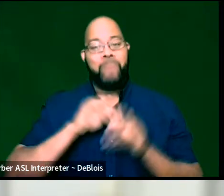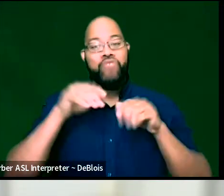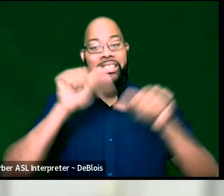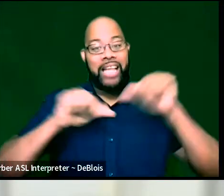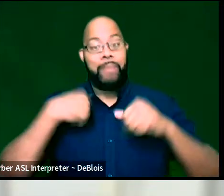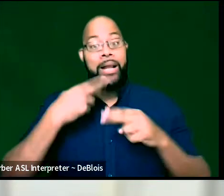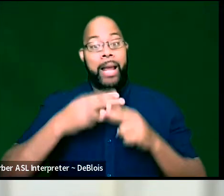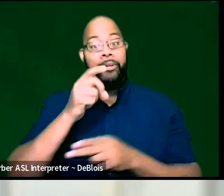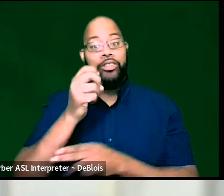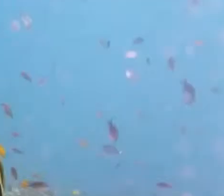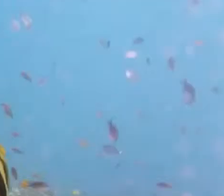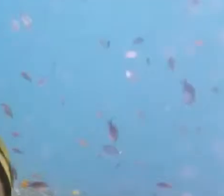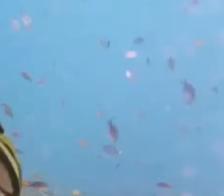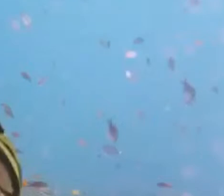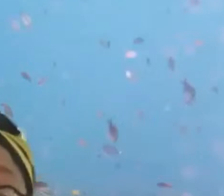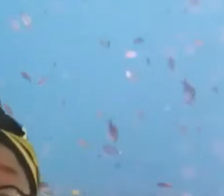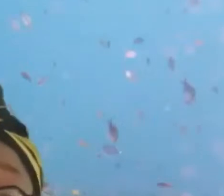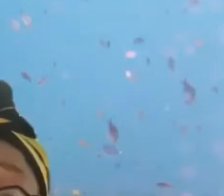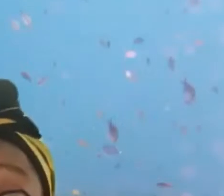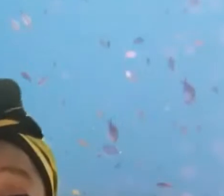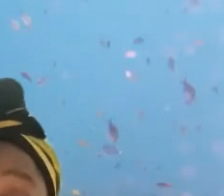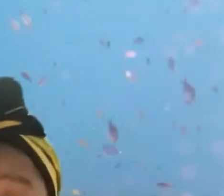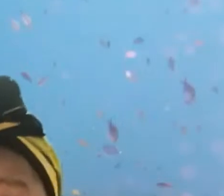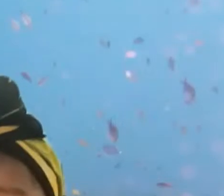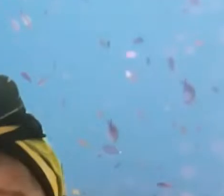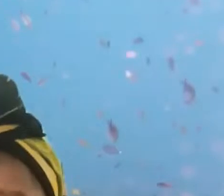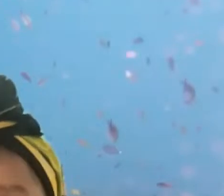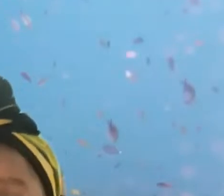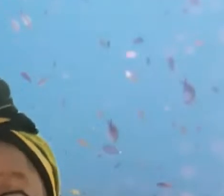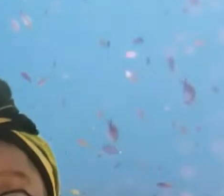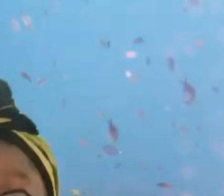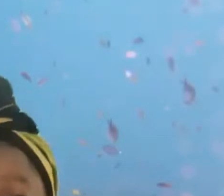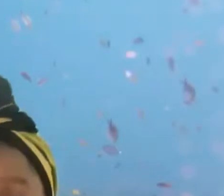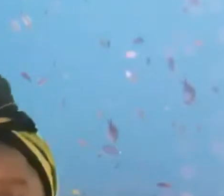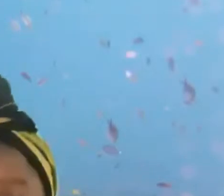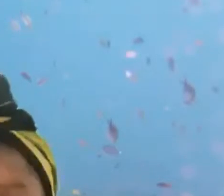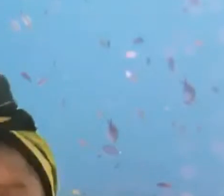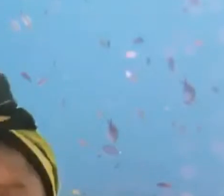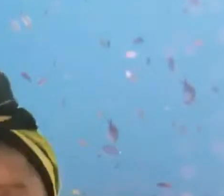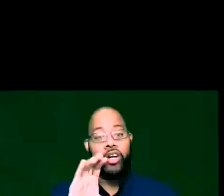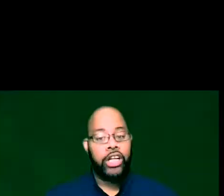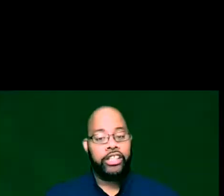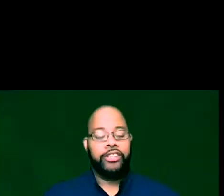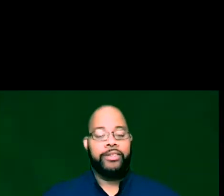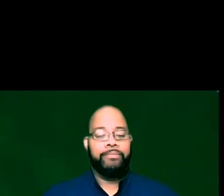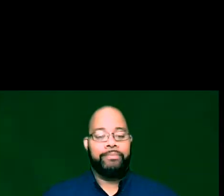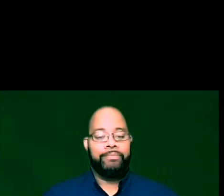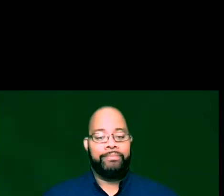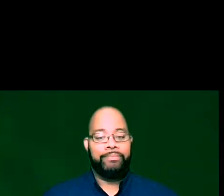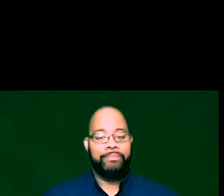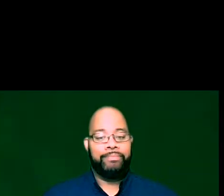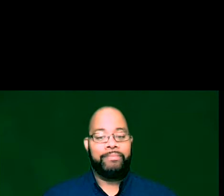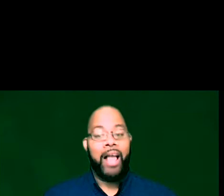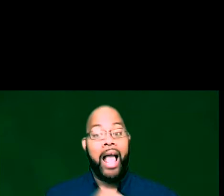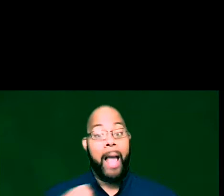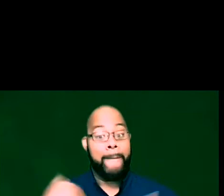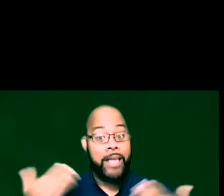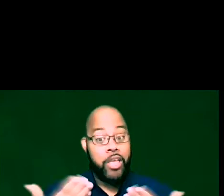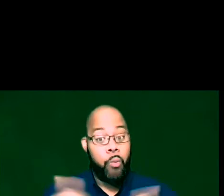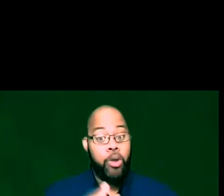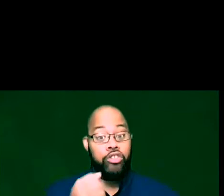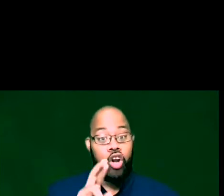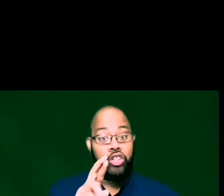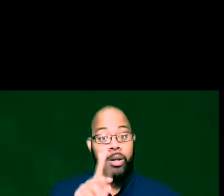is Dr. Camille Gaynus. I am the board chair of the organization. I am here with